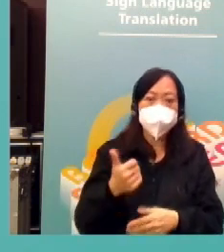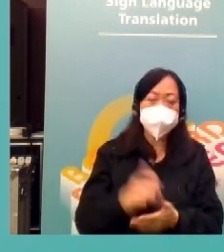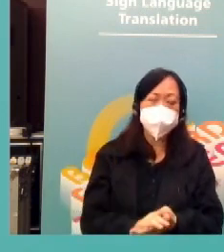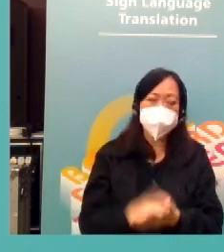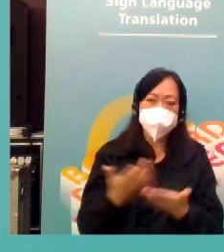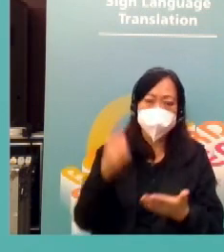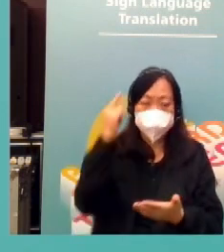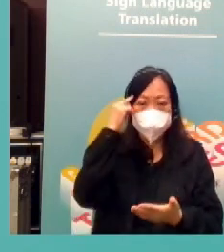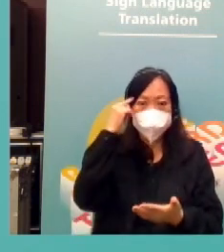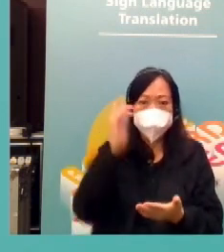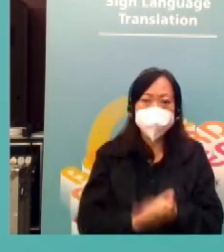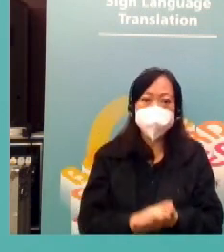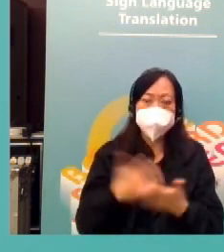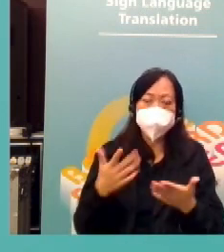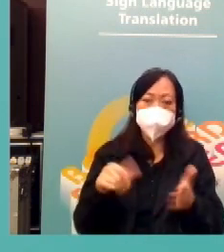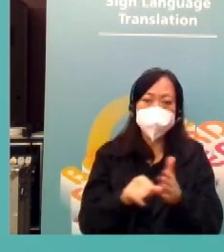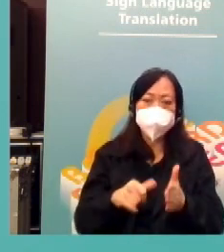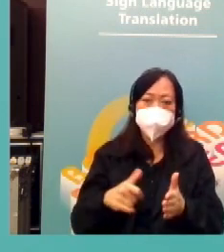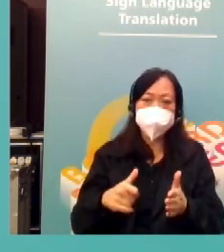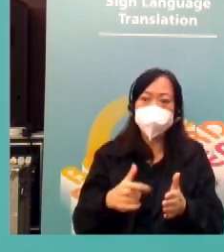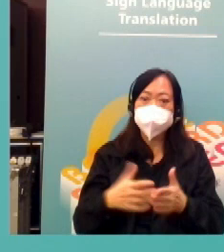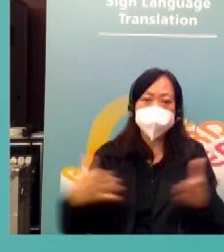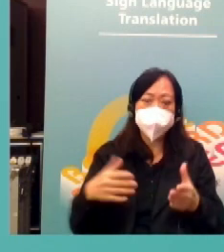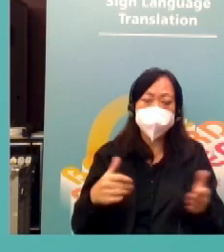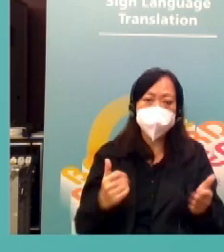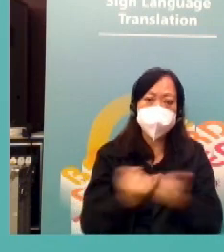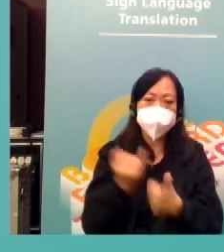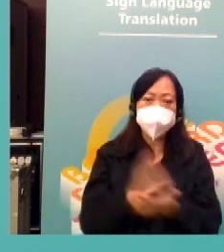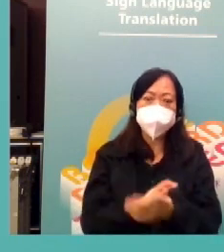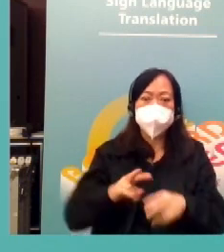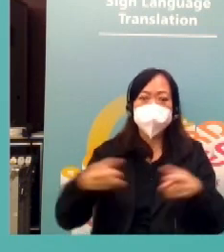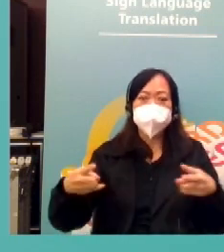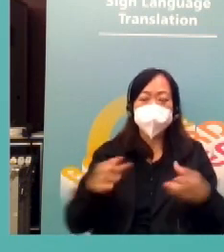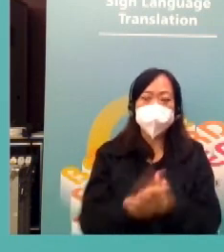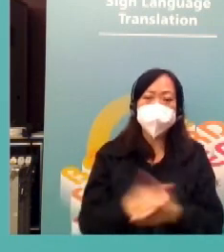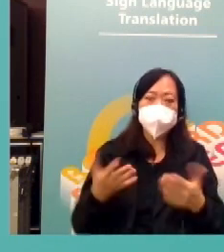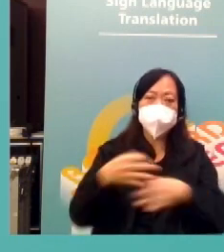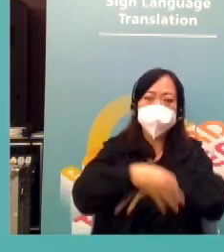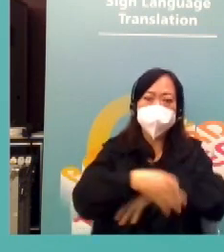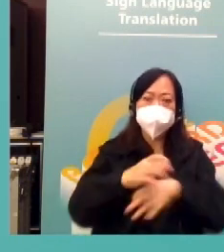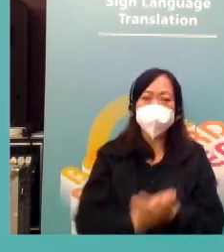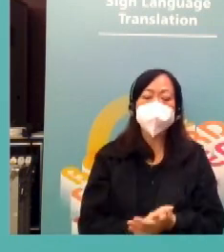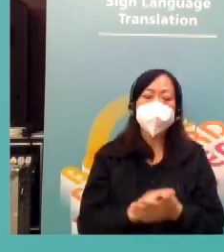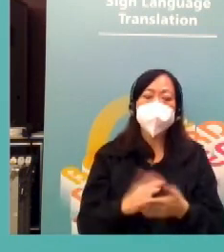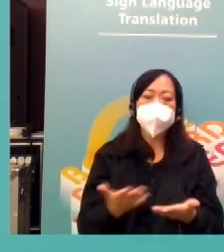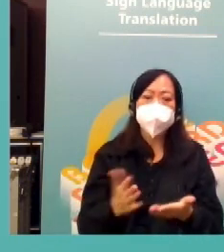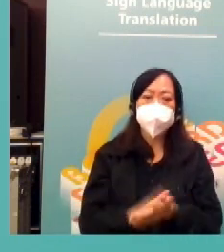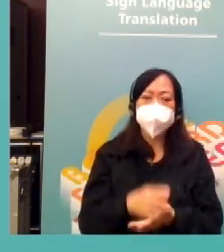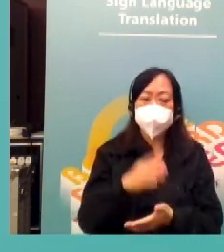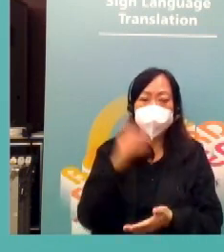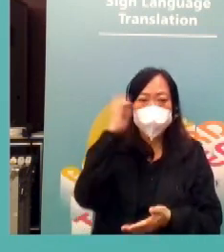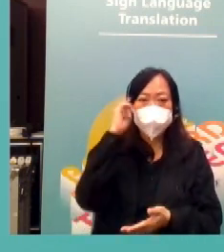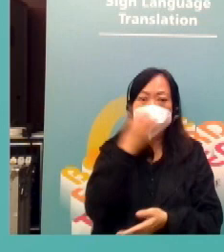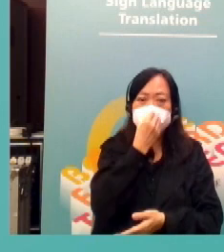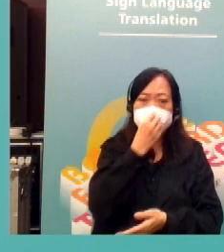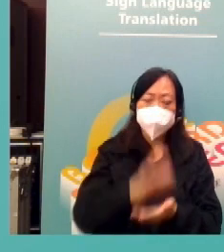challenge actually facing the development of a contract? Because I understand that in Hong Kong, somehow, the difficulty